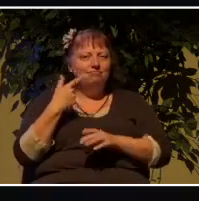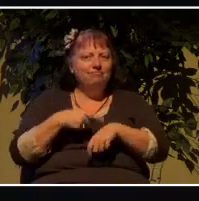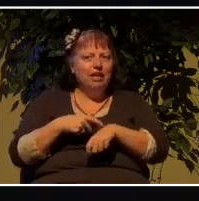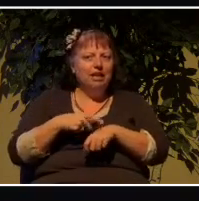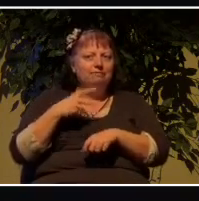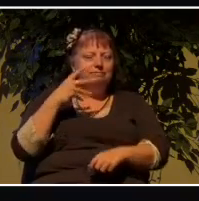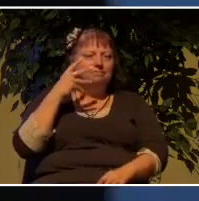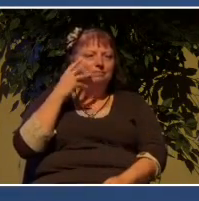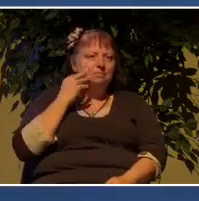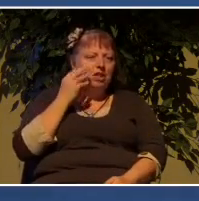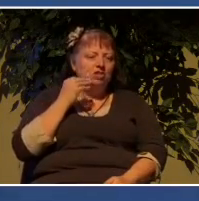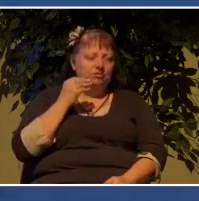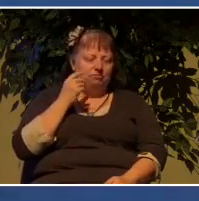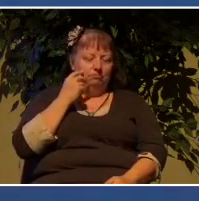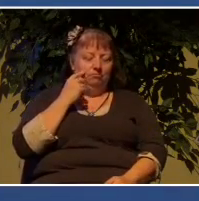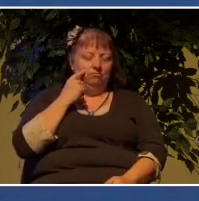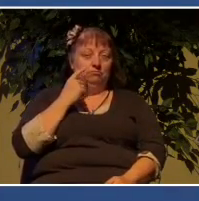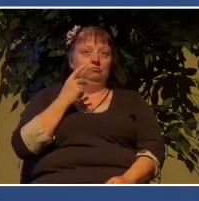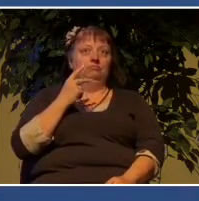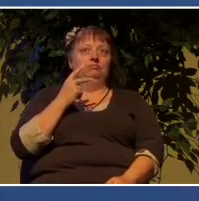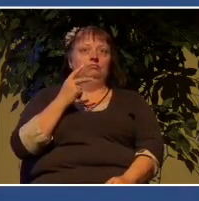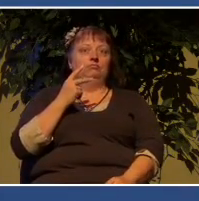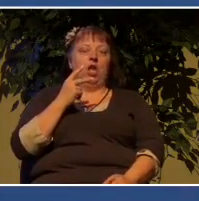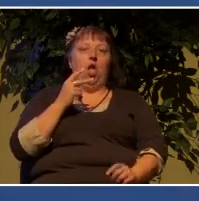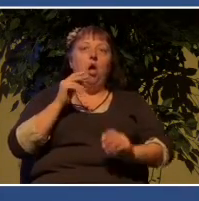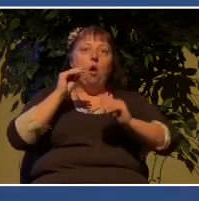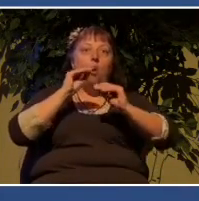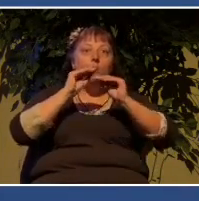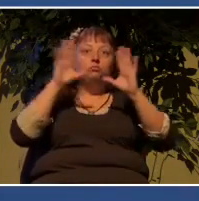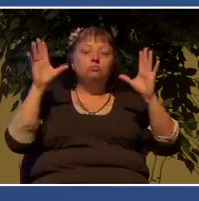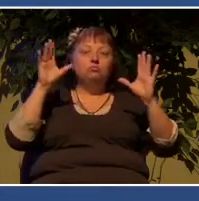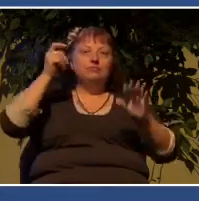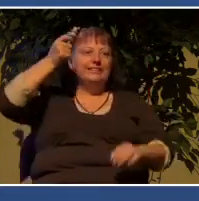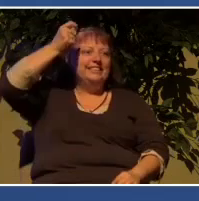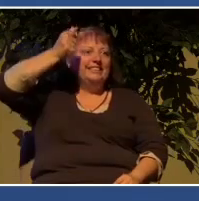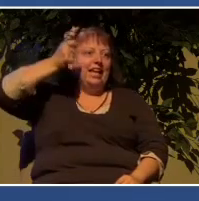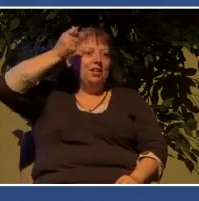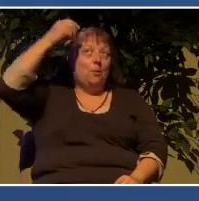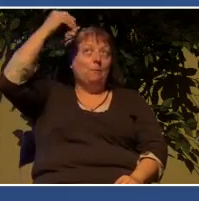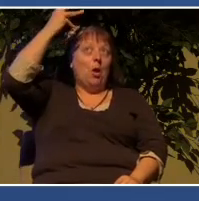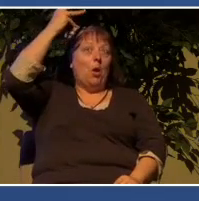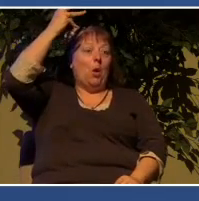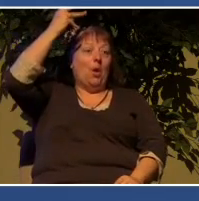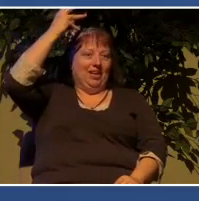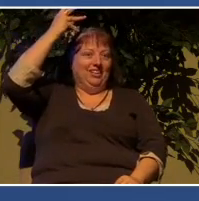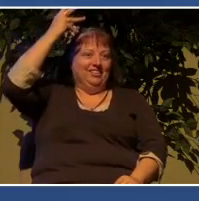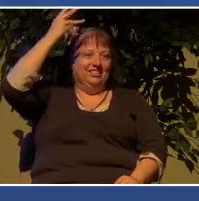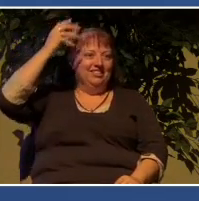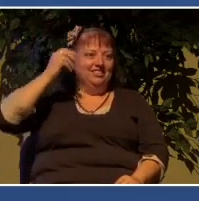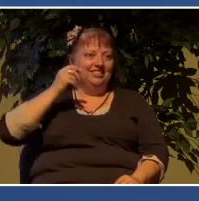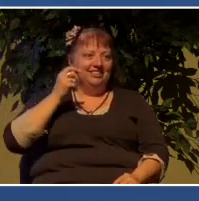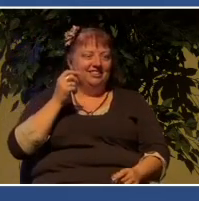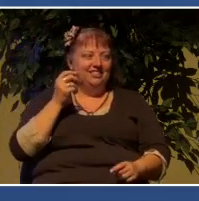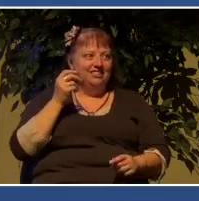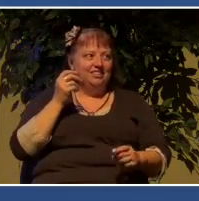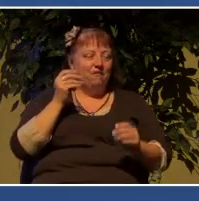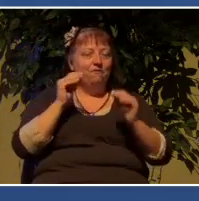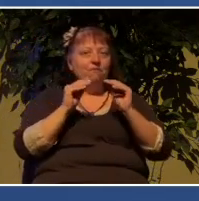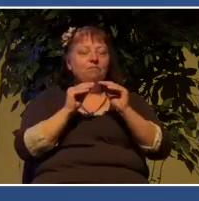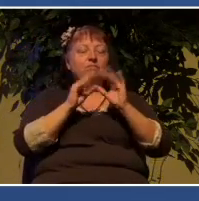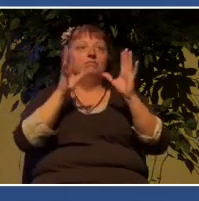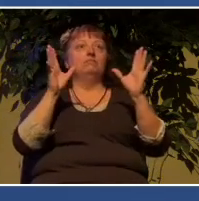those moments of revelation when suddenly you see something, the light bulb goes on, like what I described earlier, where you just,